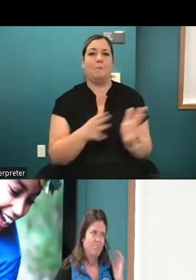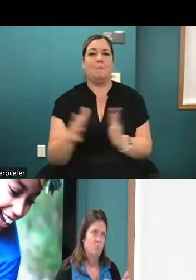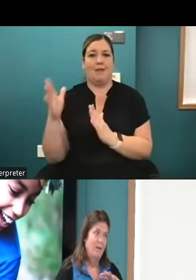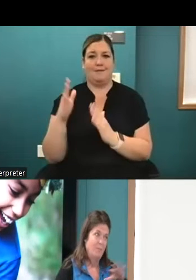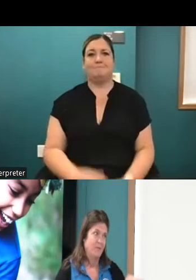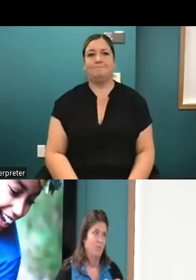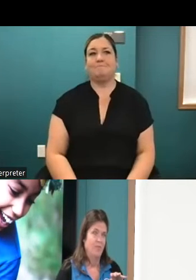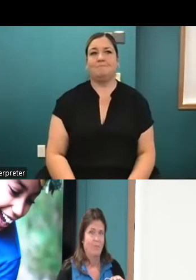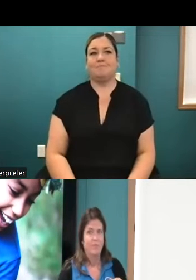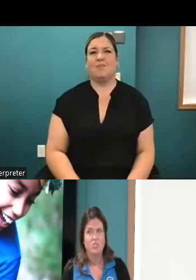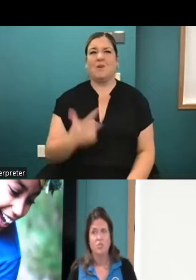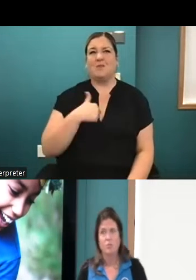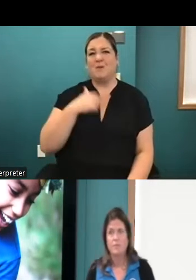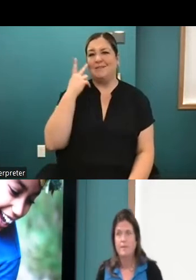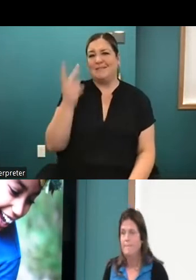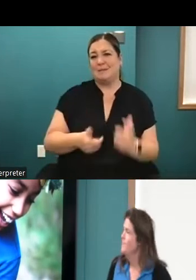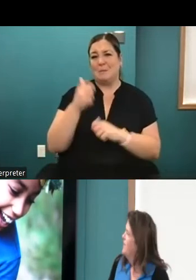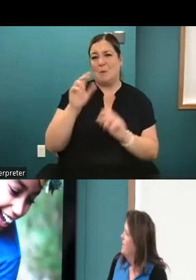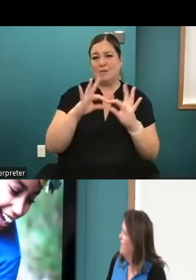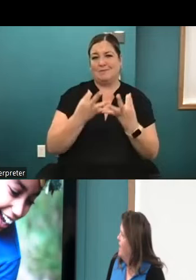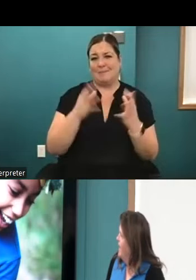of what I'm seeing most families choose.